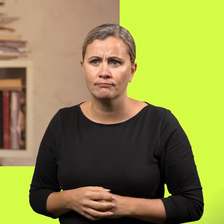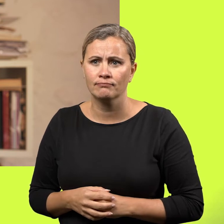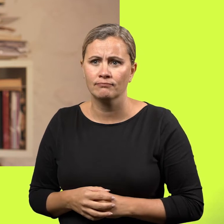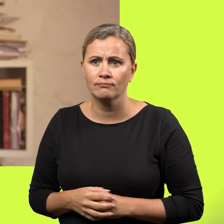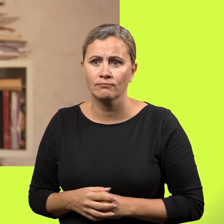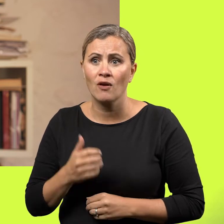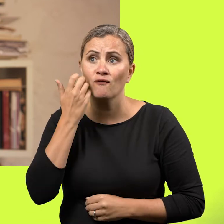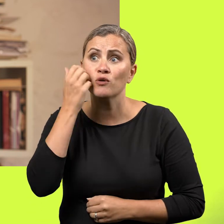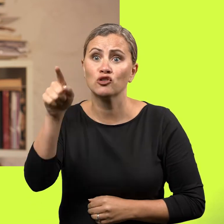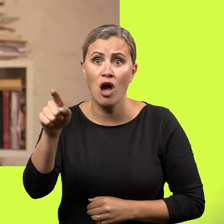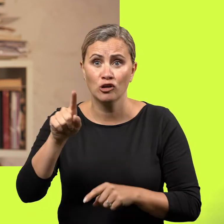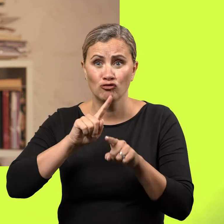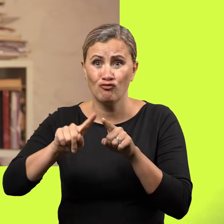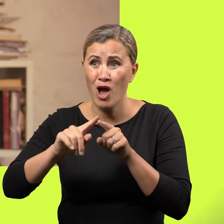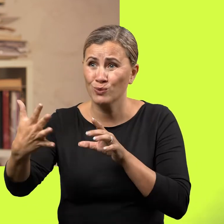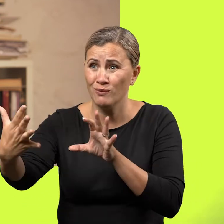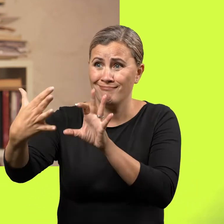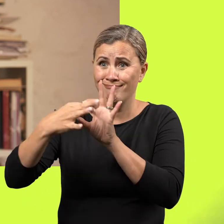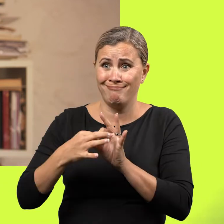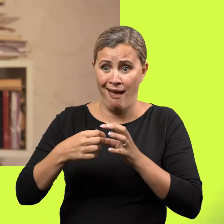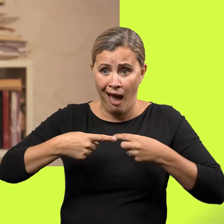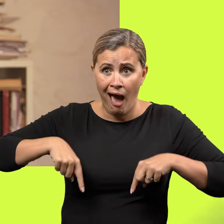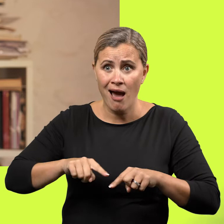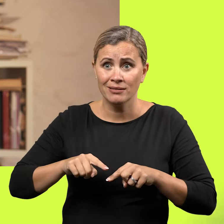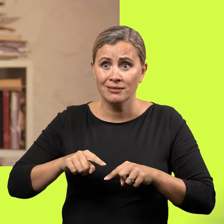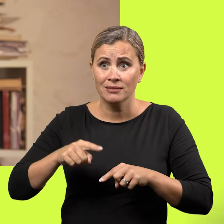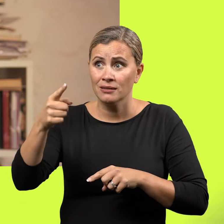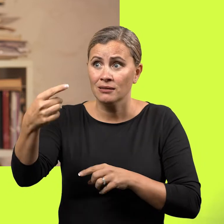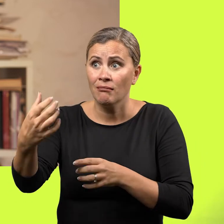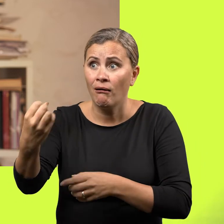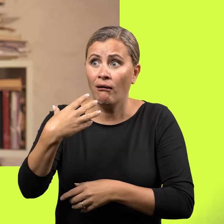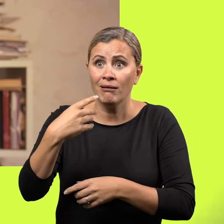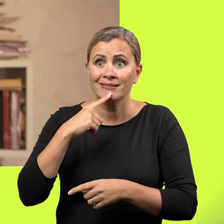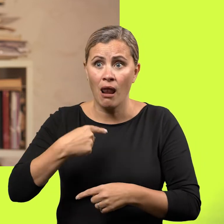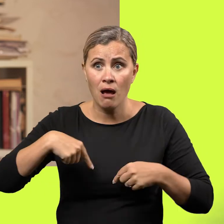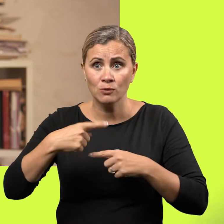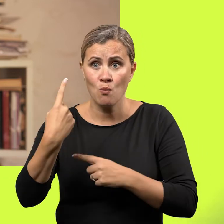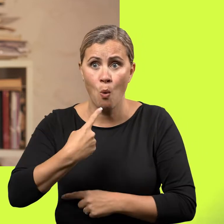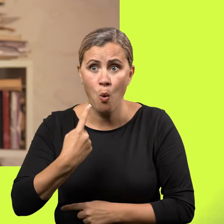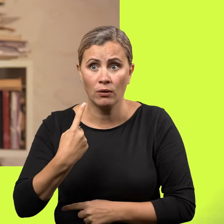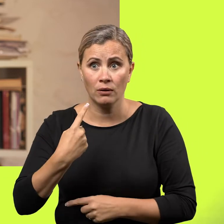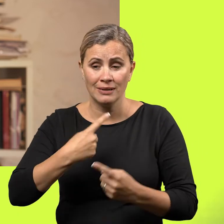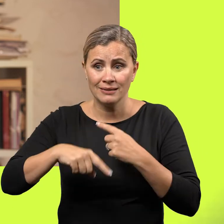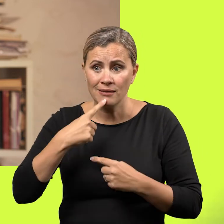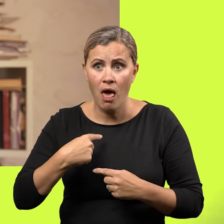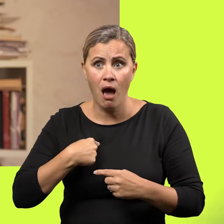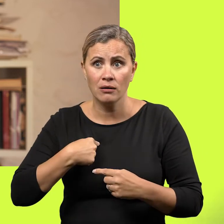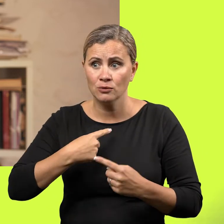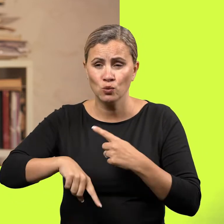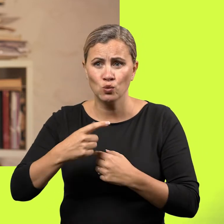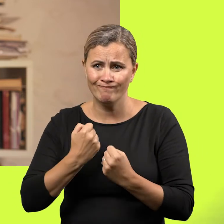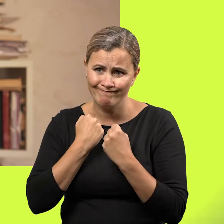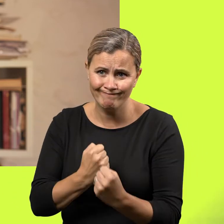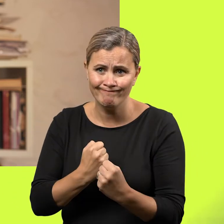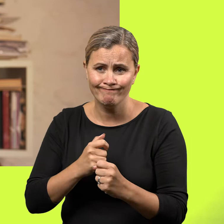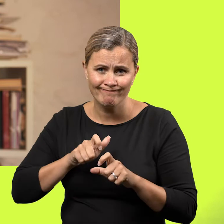The future is reaching out to us. It's sending us a warning, but it's telling us